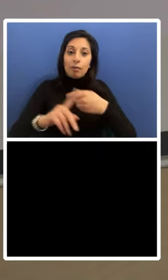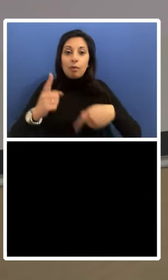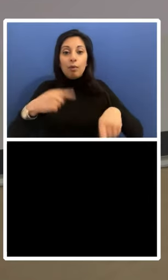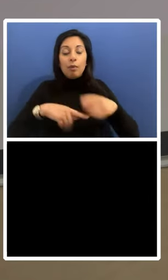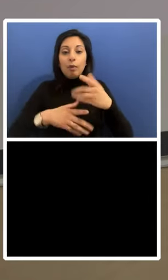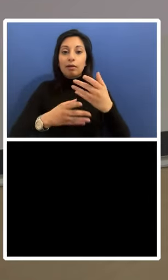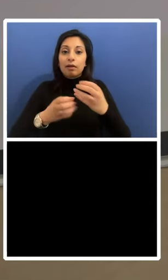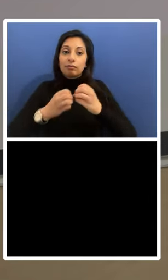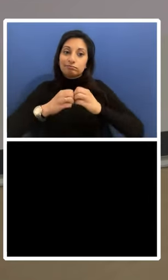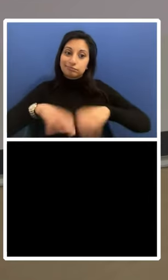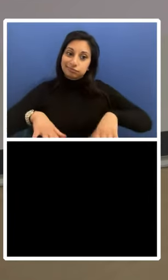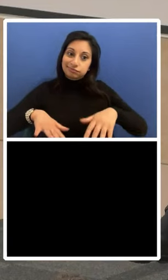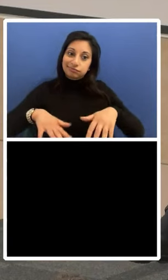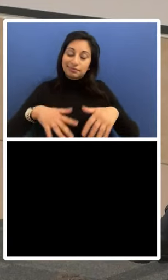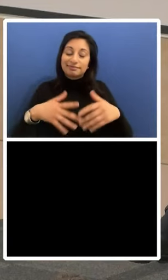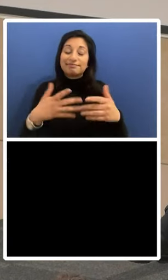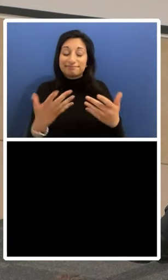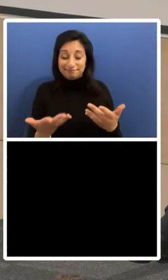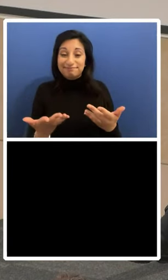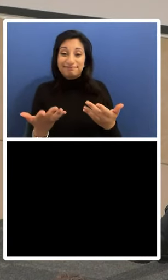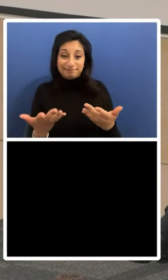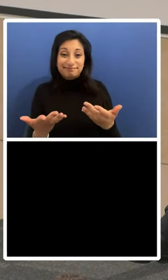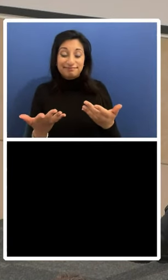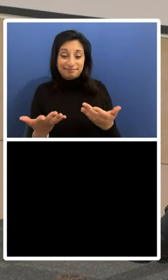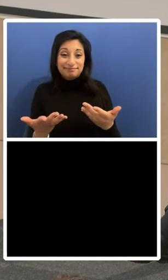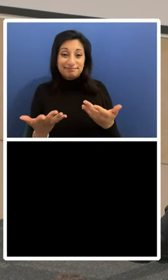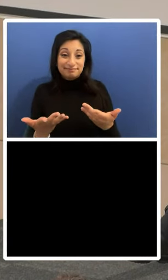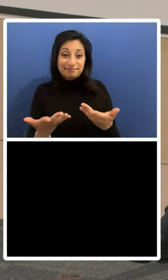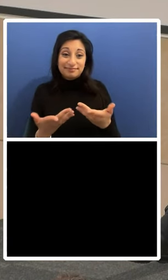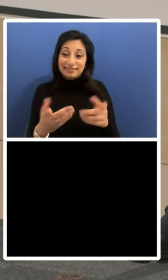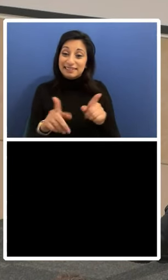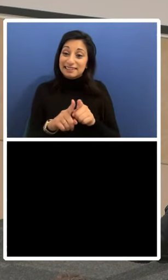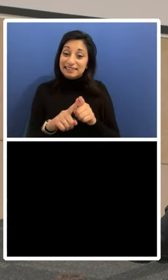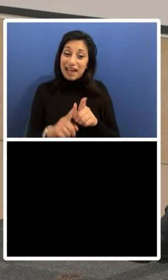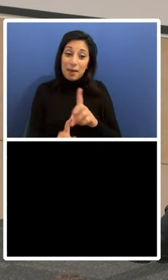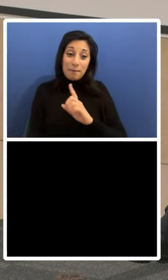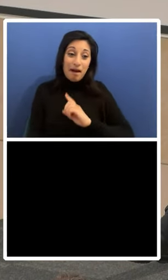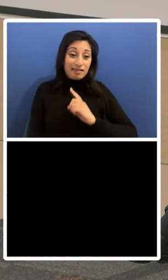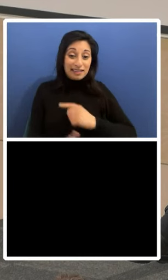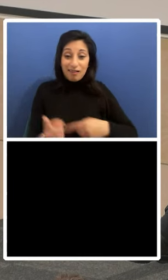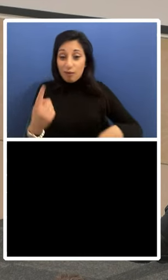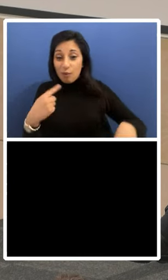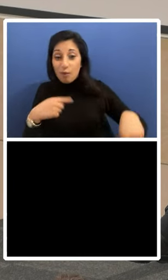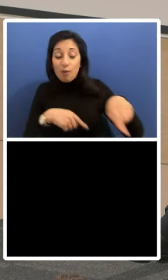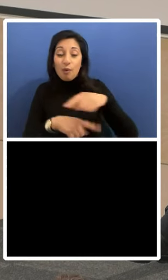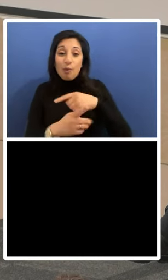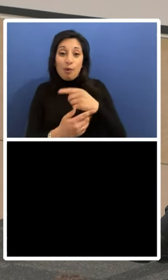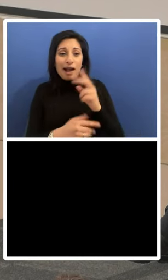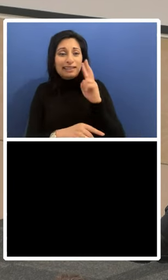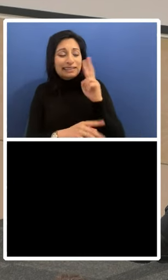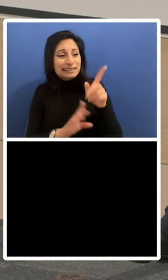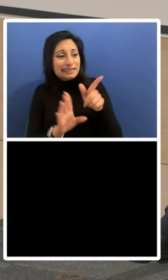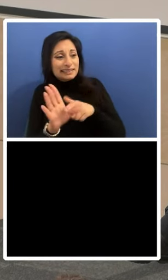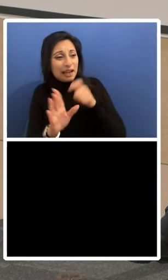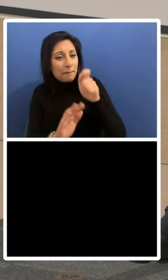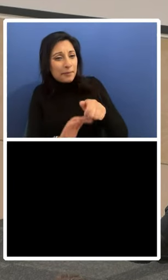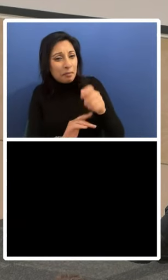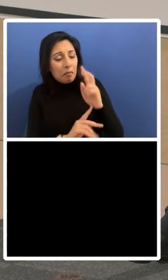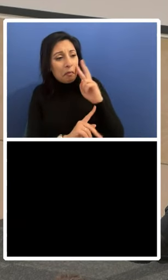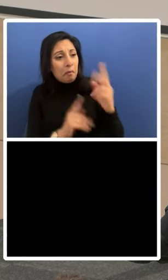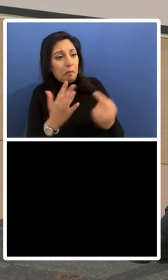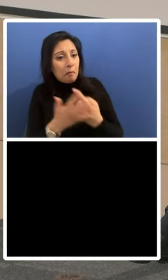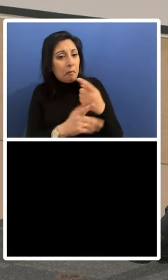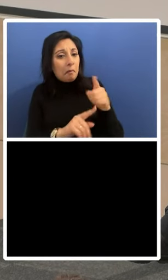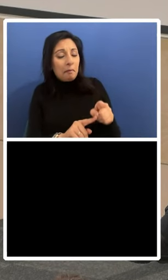that's really important to understand. Yeah. And for both for ourselves and for others. Yeah. Like, understanding the fairness. Because I see what it does to young people when, like I've got mates,